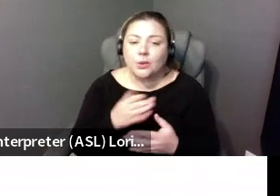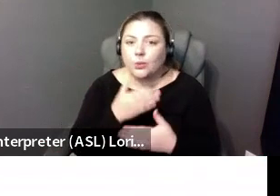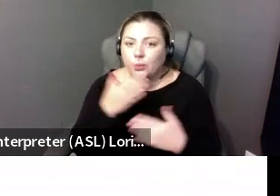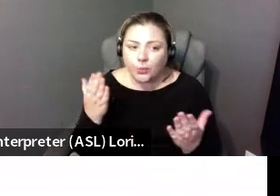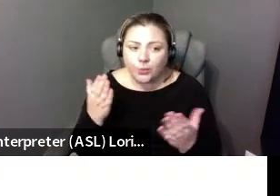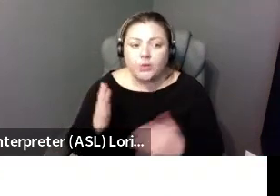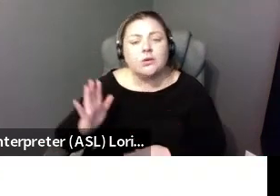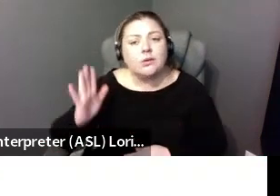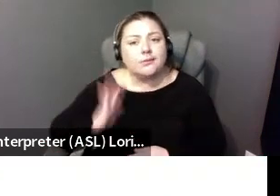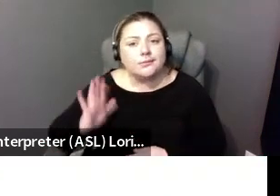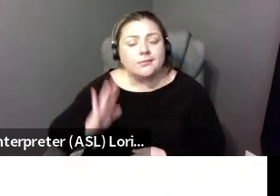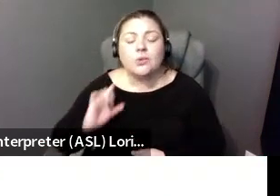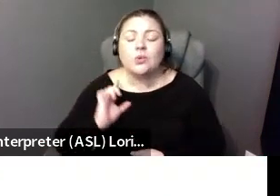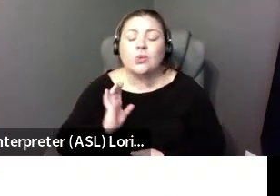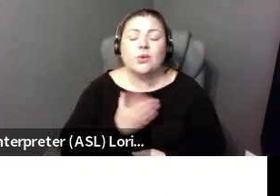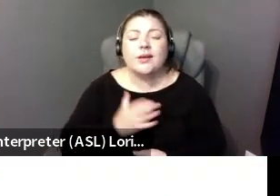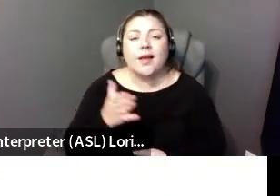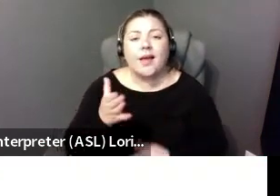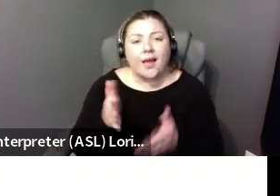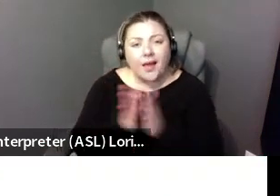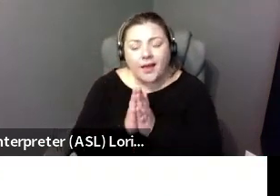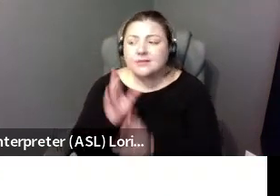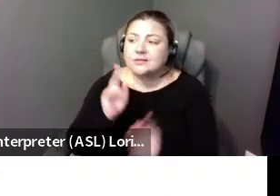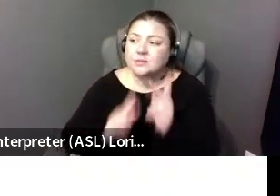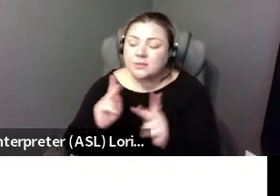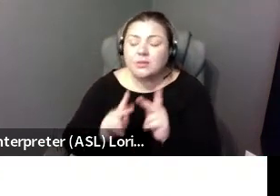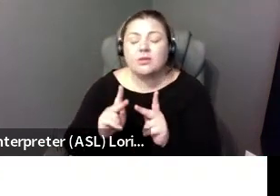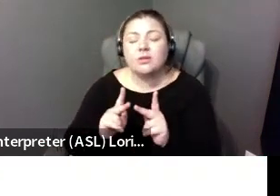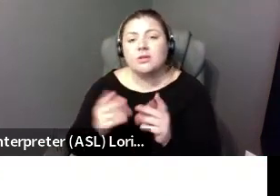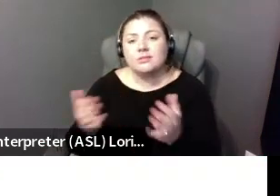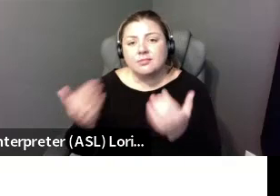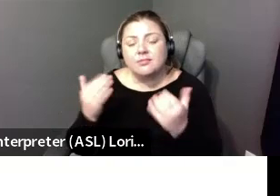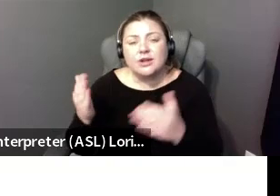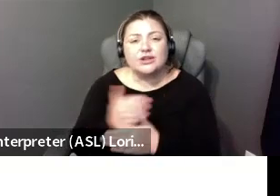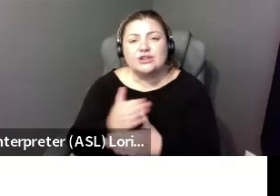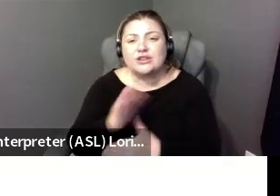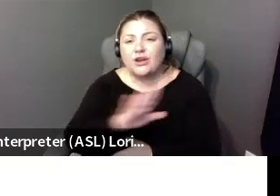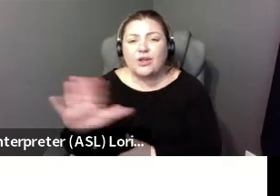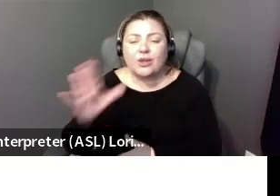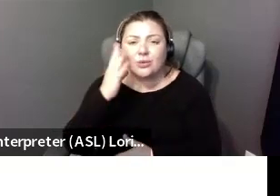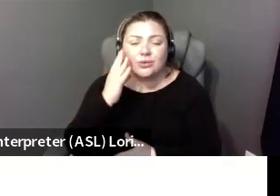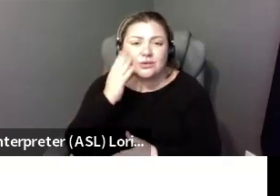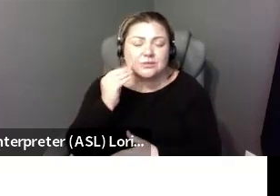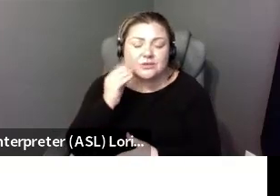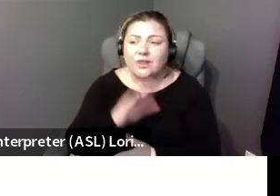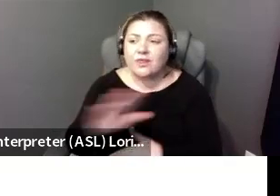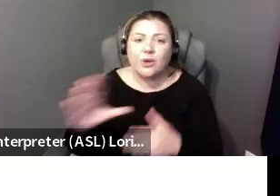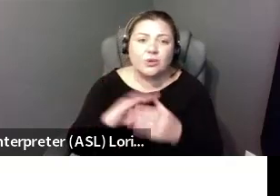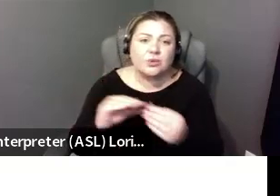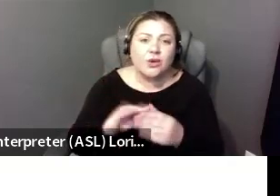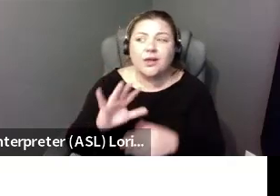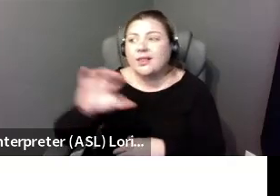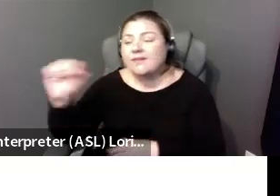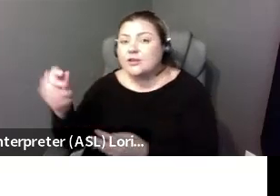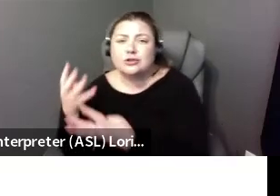storytellers to share a story of housing after returning from an experience of incarceration, share a story through